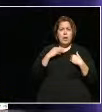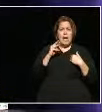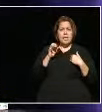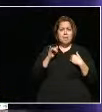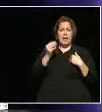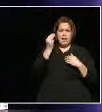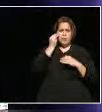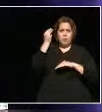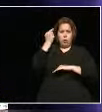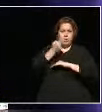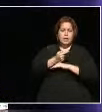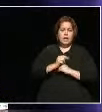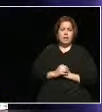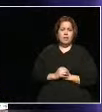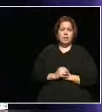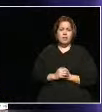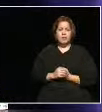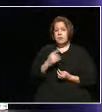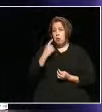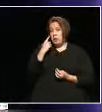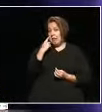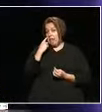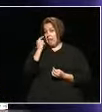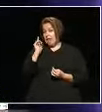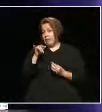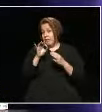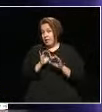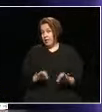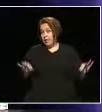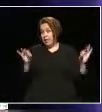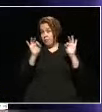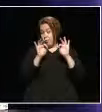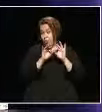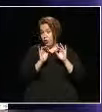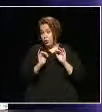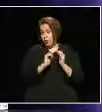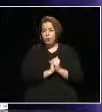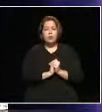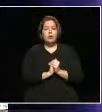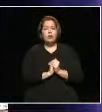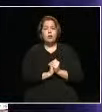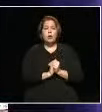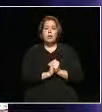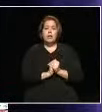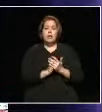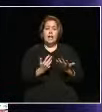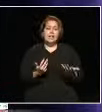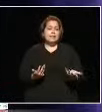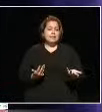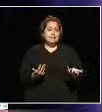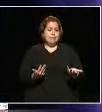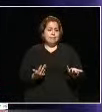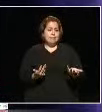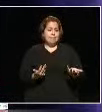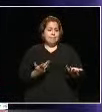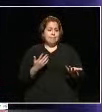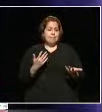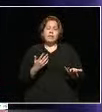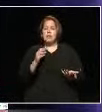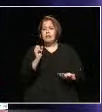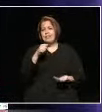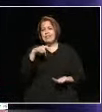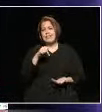and so we think that this is important to do too, and it kind of, well, it's right on the